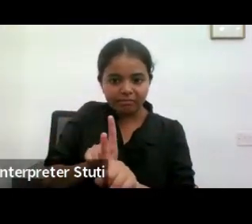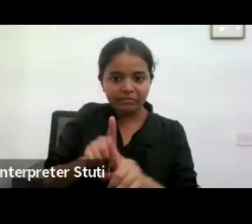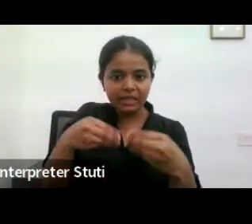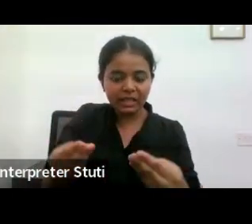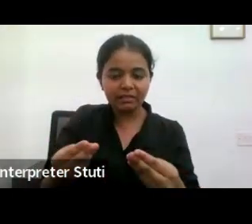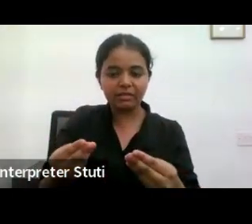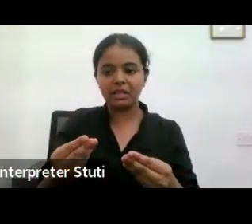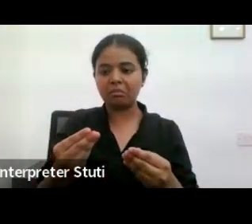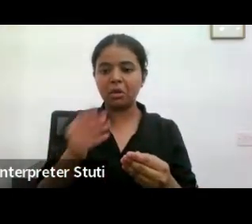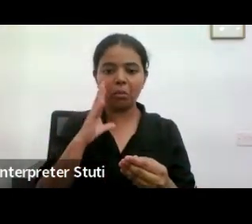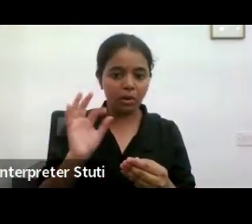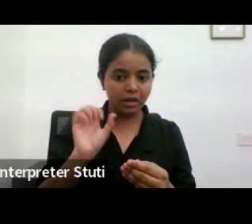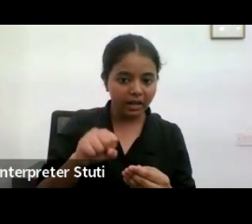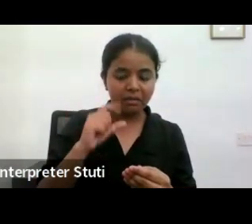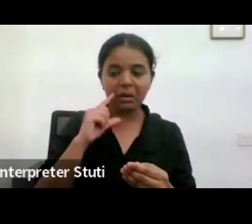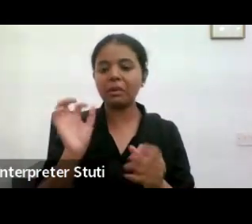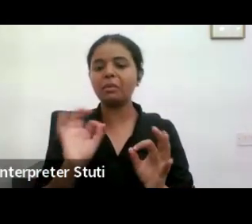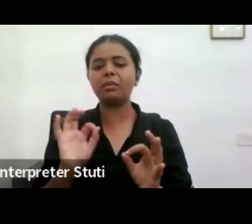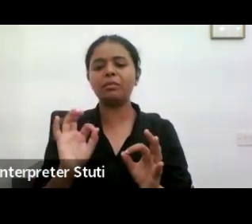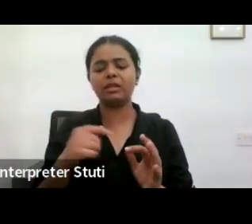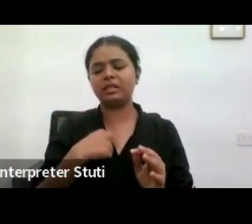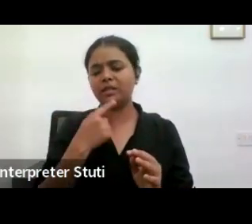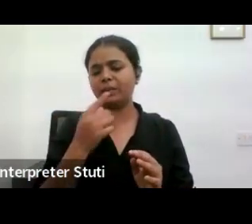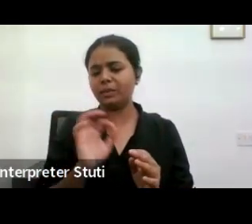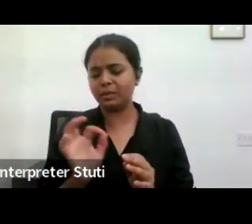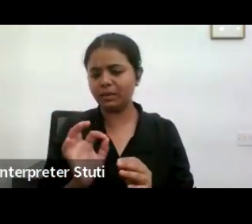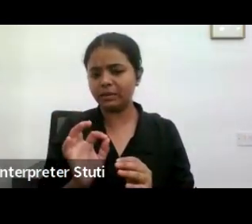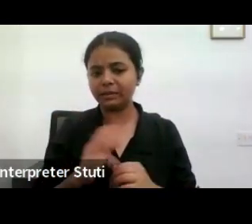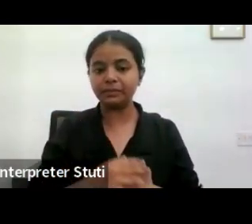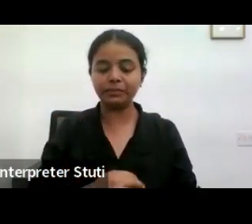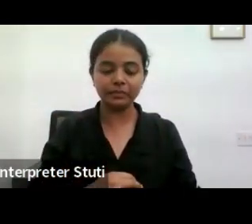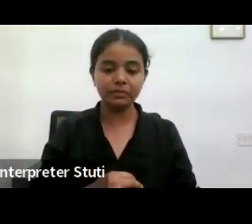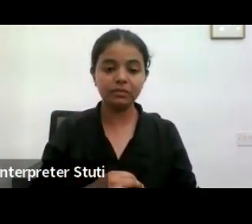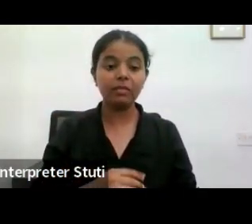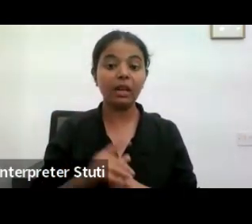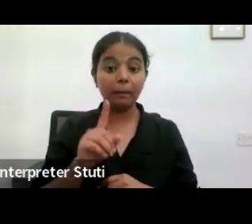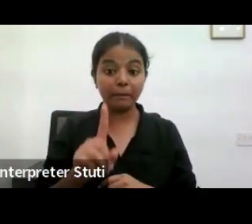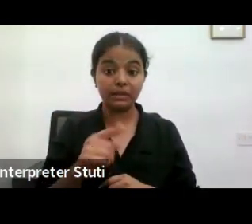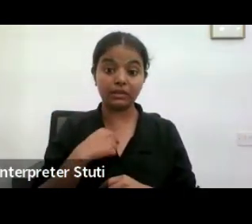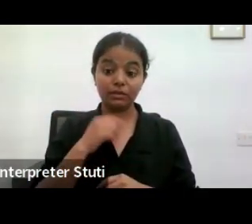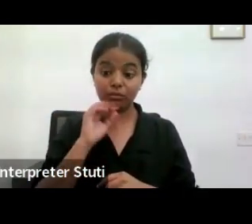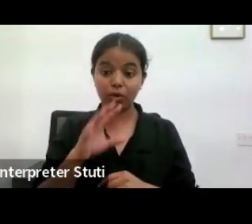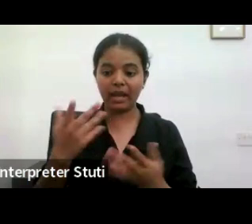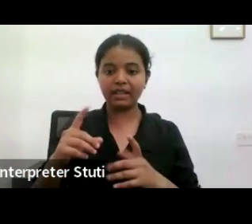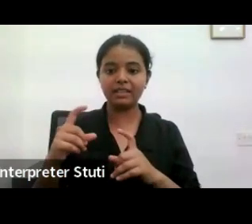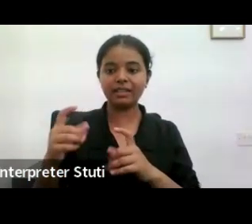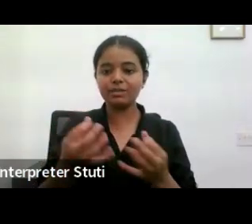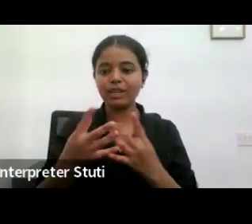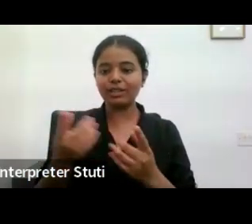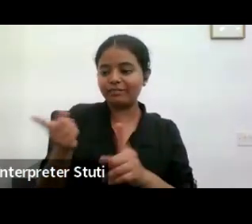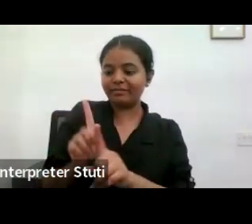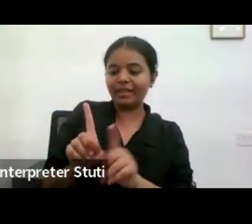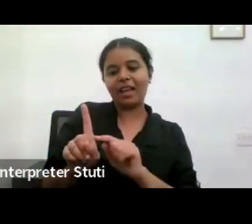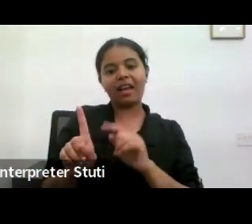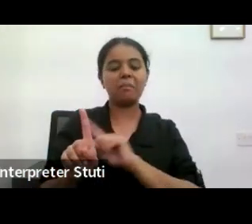process or when we make care plans for children with disabilities. But they're not the only things that we need. But when